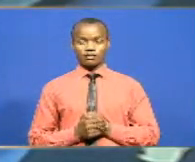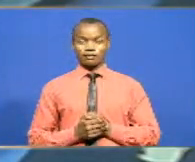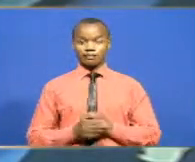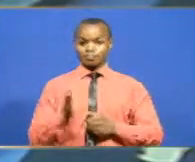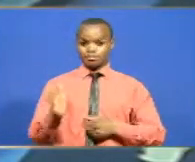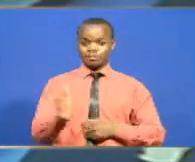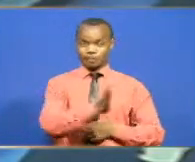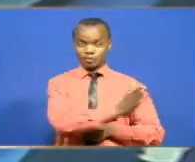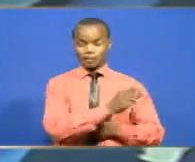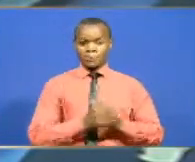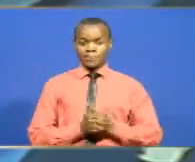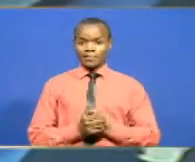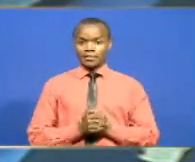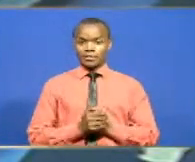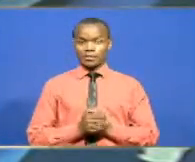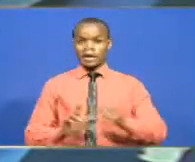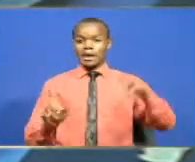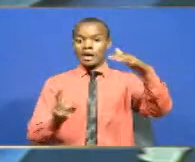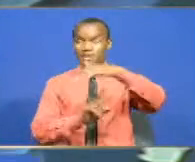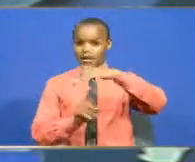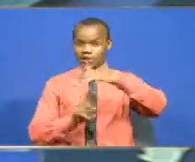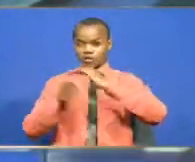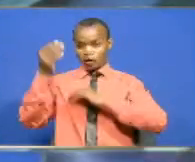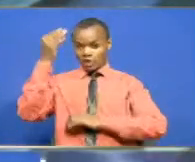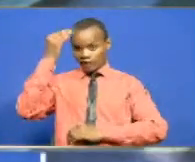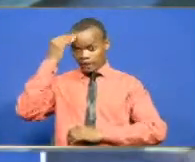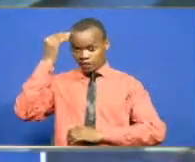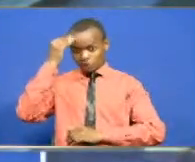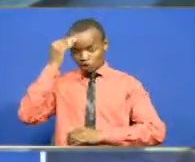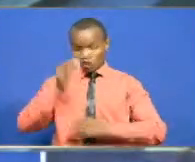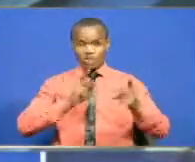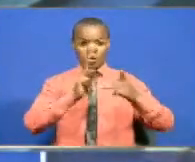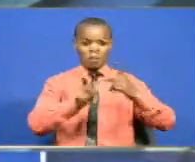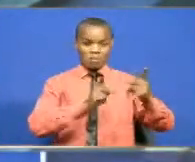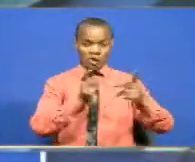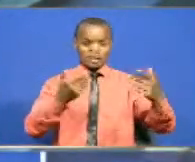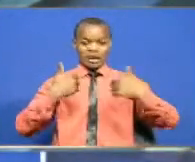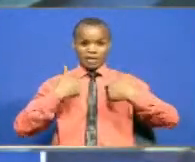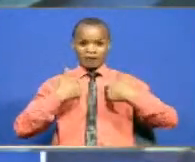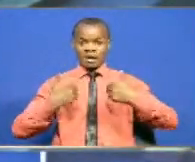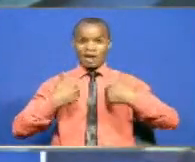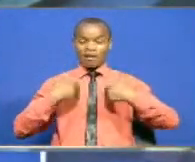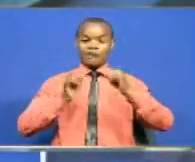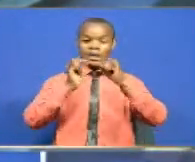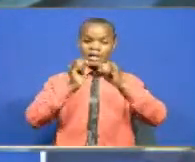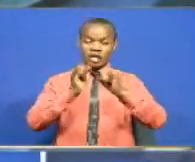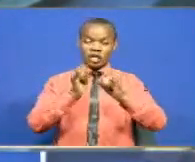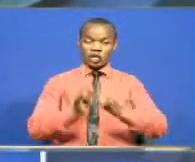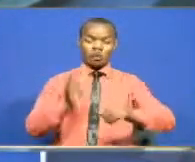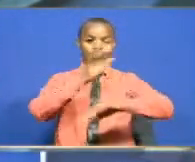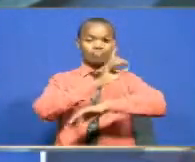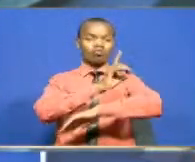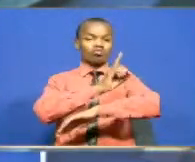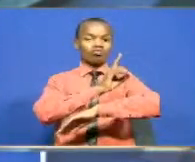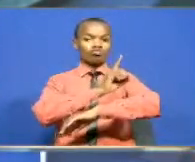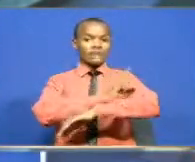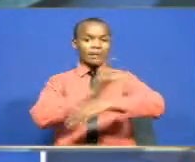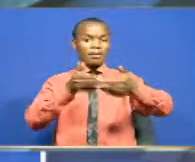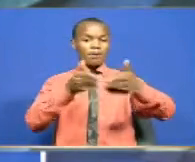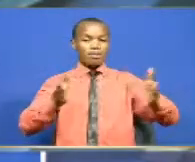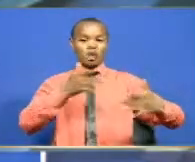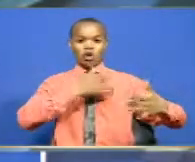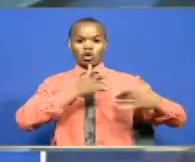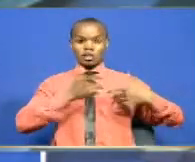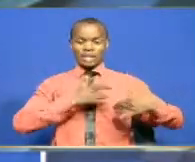Matters now, and the Ministry of Education is in the process of coming up with a new education calendar that takes into consideration the